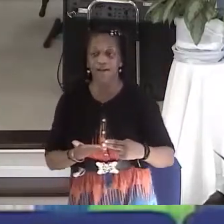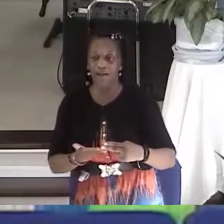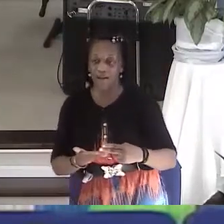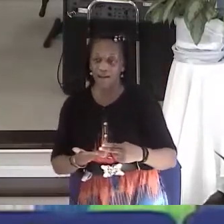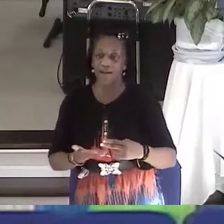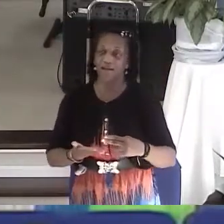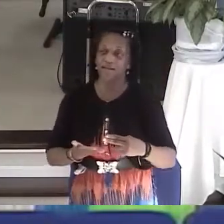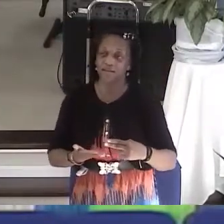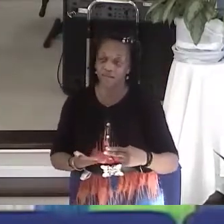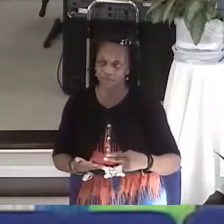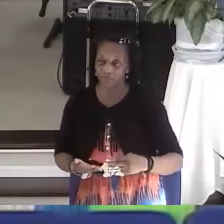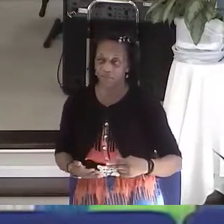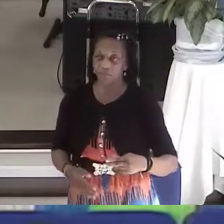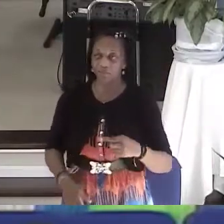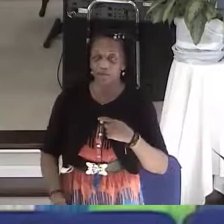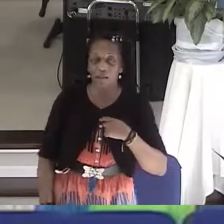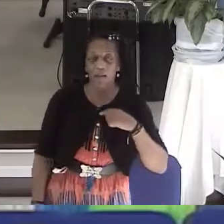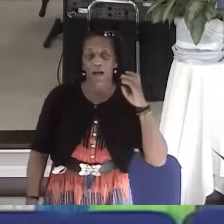holiness.